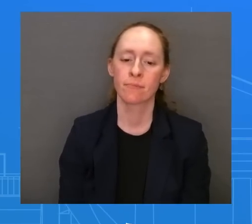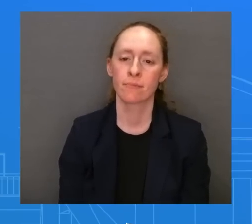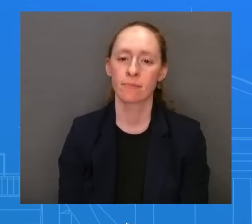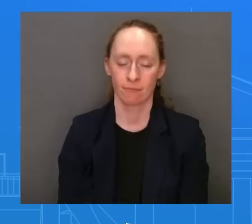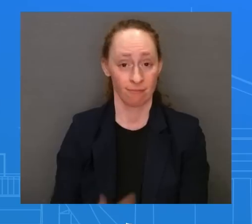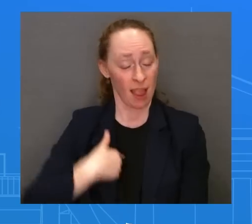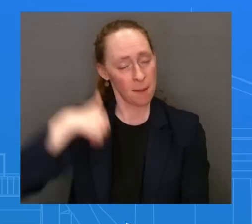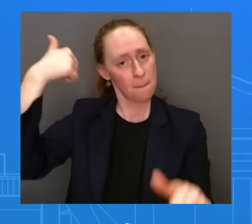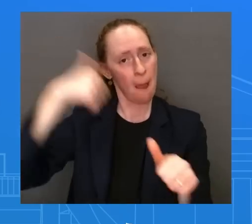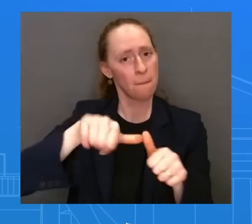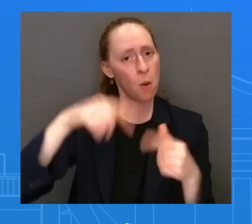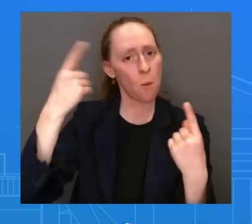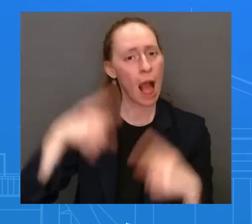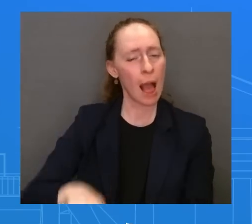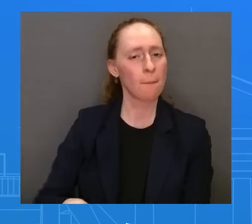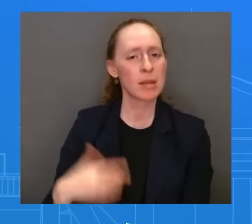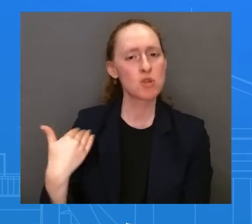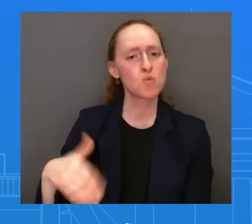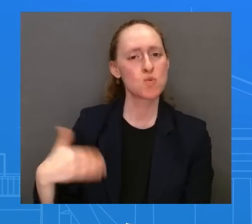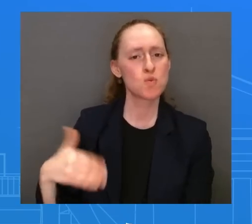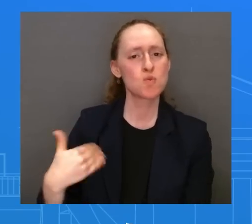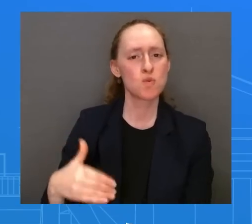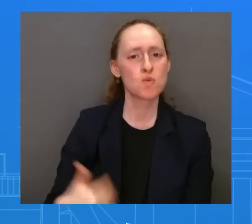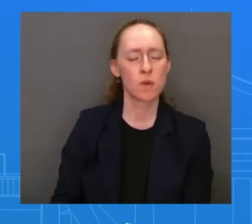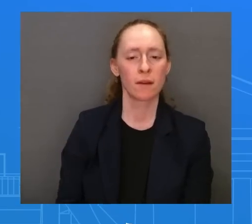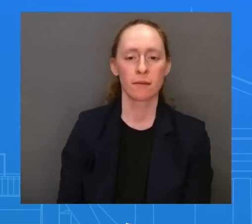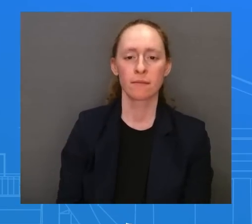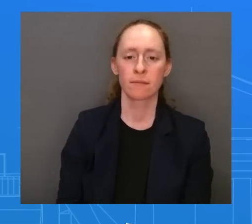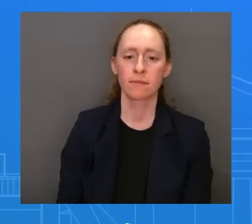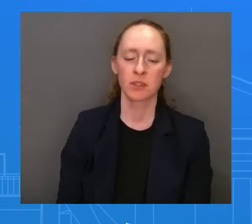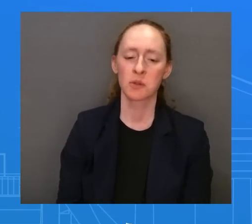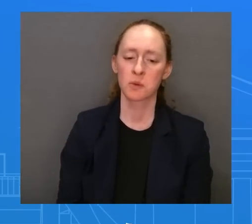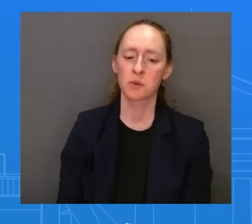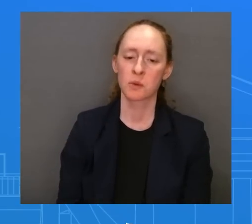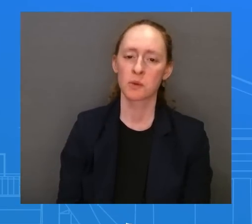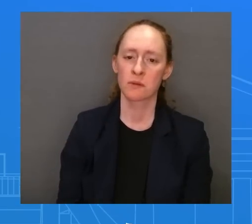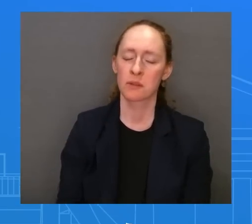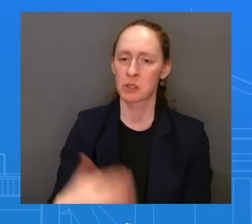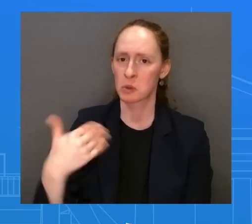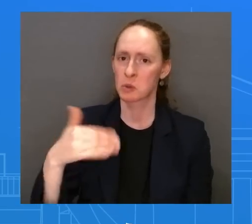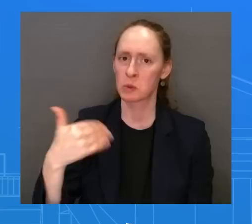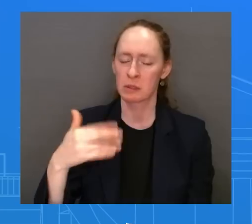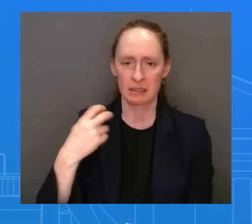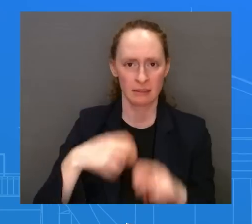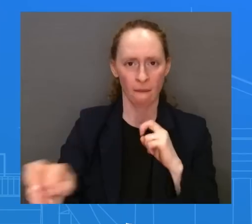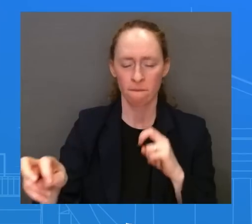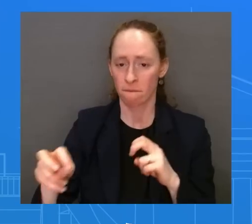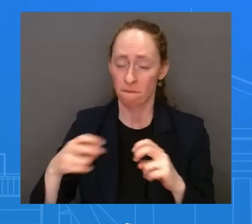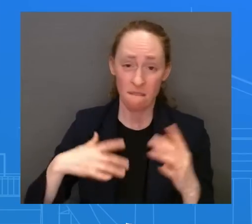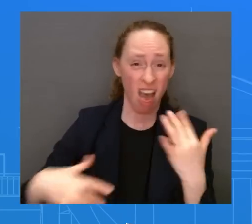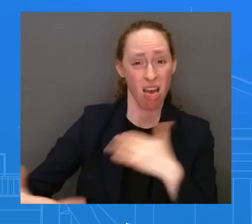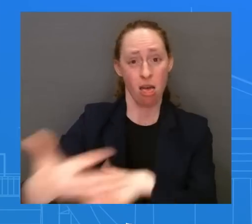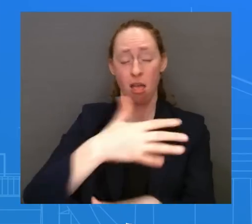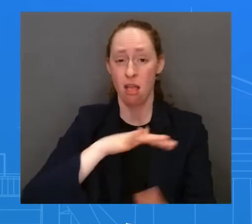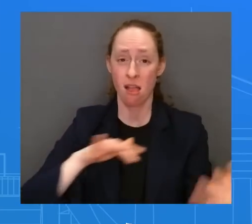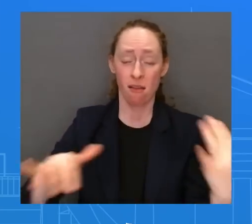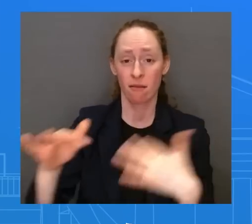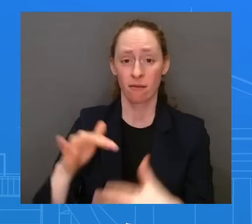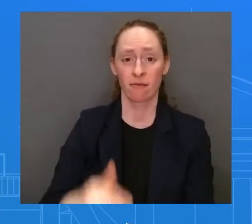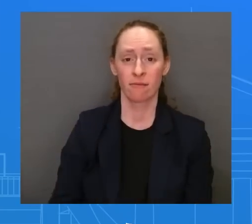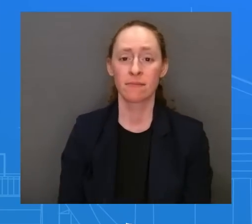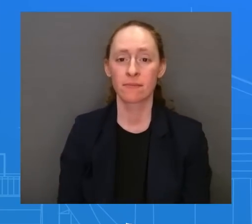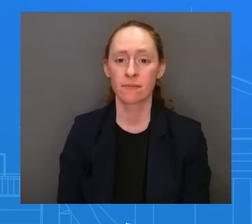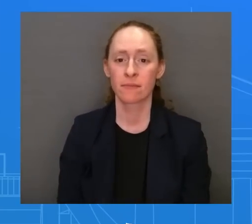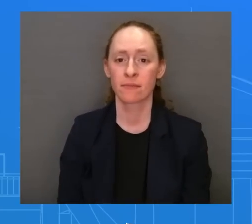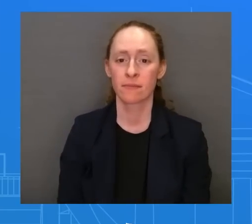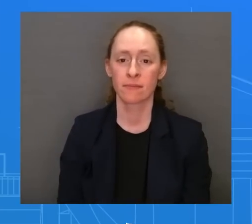because we didn't have a forced Presence at Karzai International Airport and we were still in the process of taking those pre-position forces and